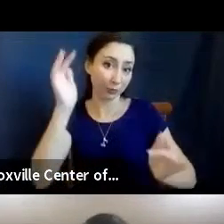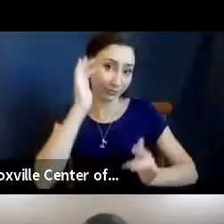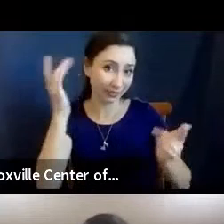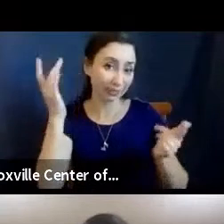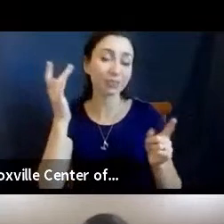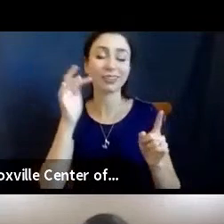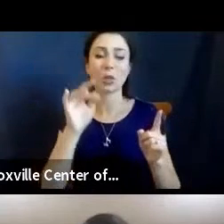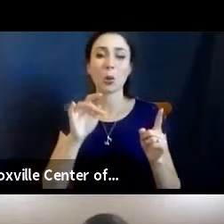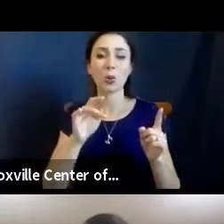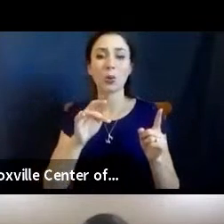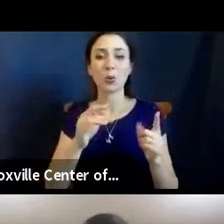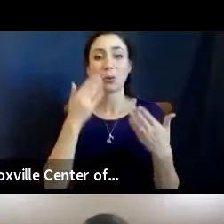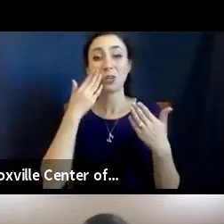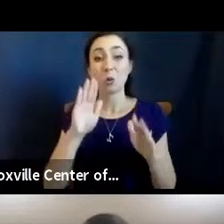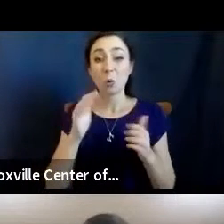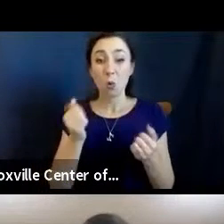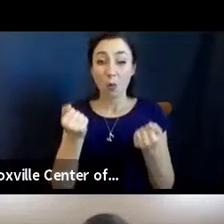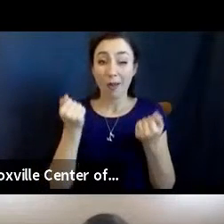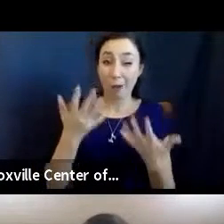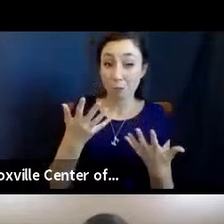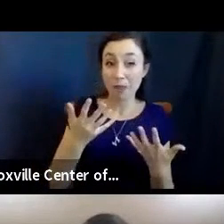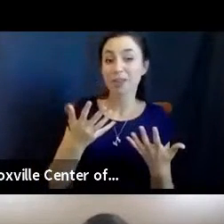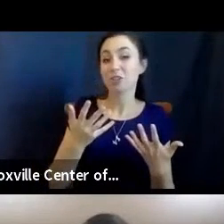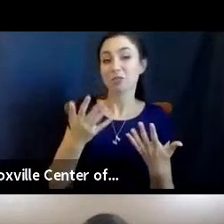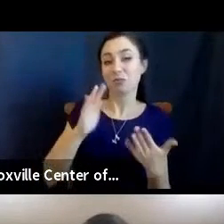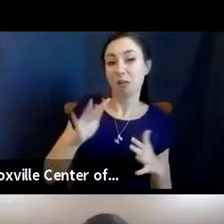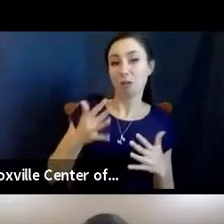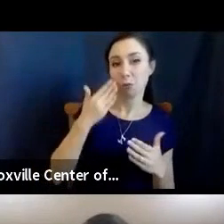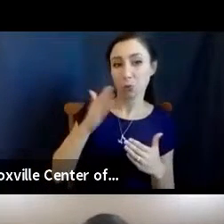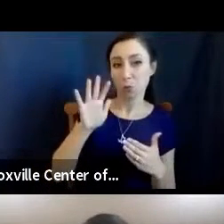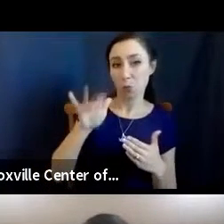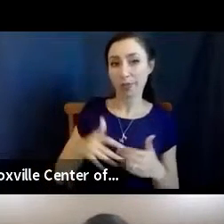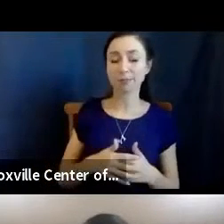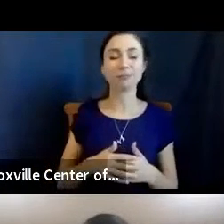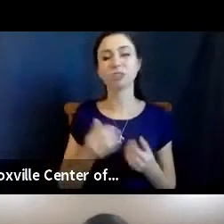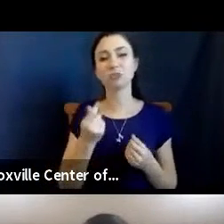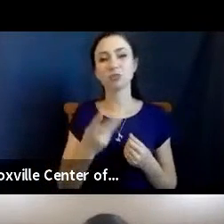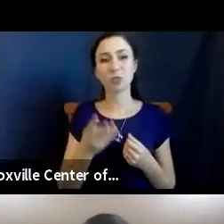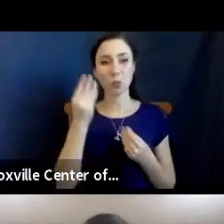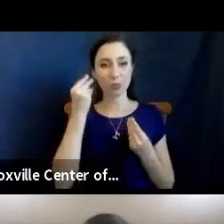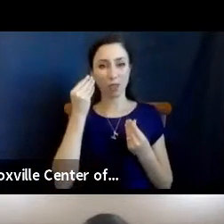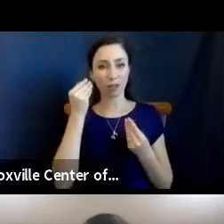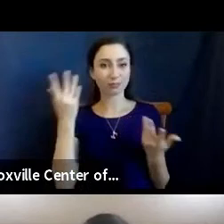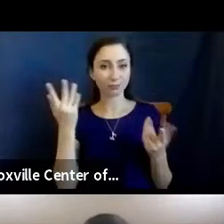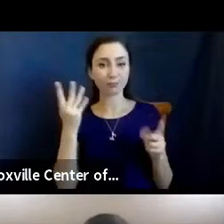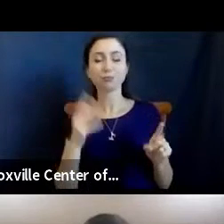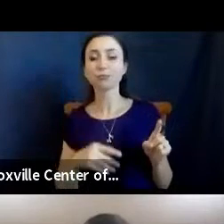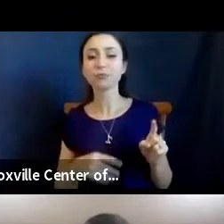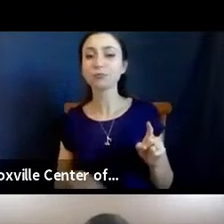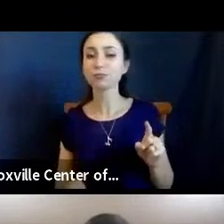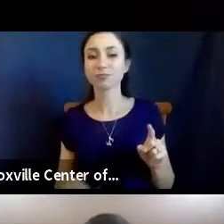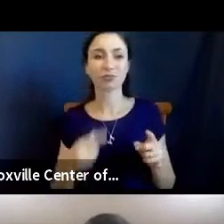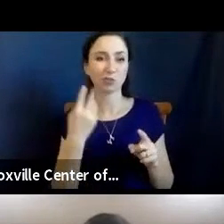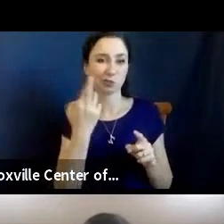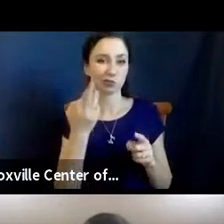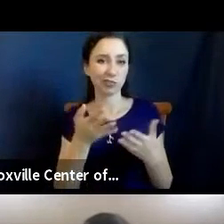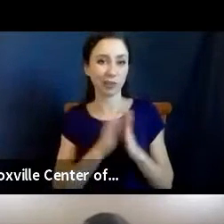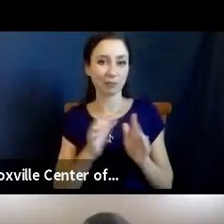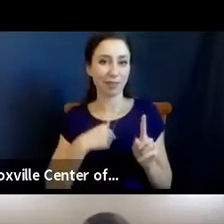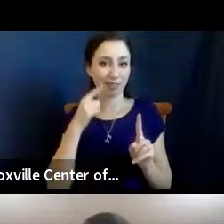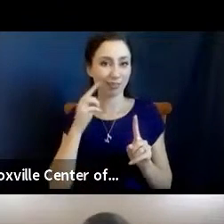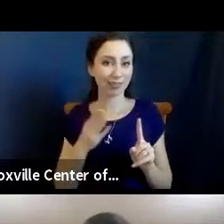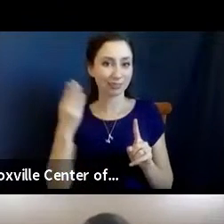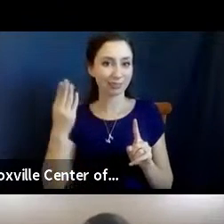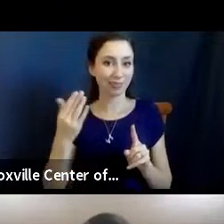of which we're uncertain. So that's a few starter thoughts. And part of the reason I was asked to be here tonight was that there had been a suggestion on the floor, I believe at the